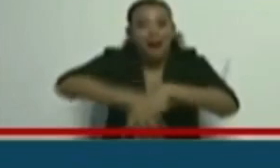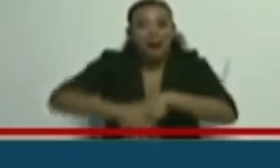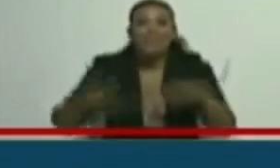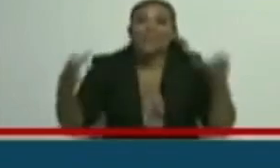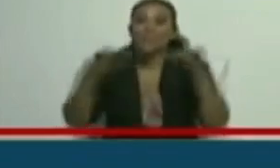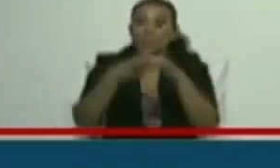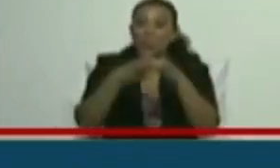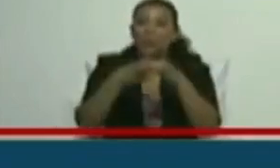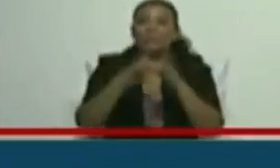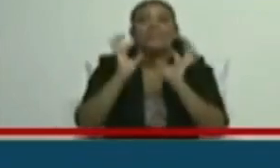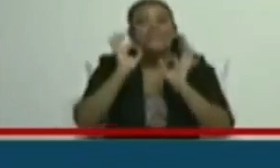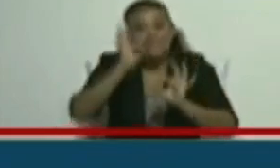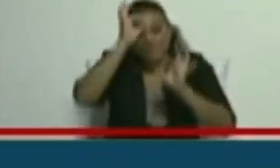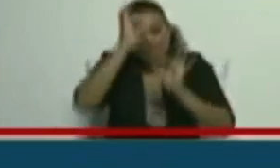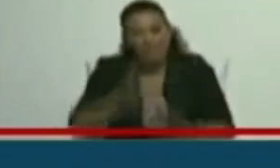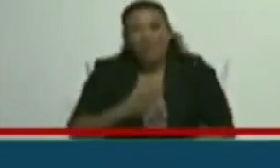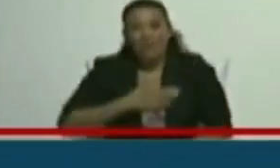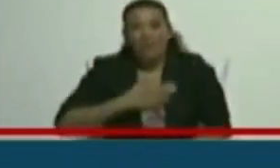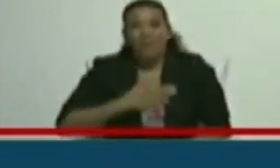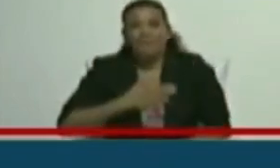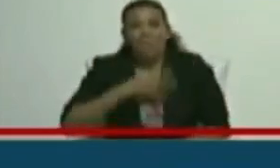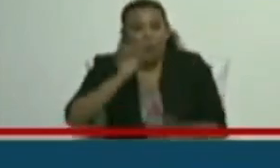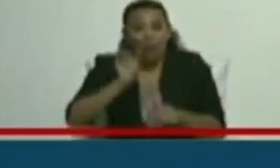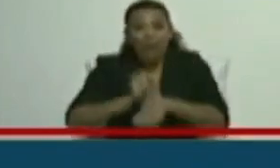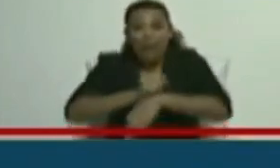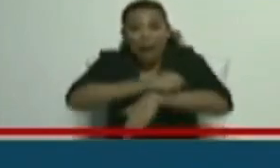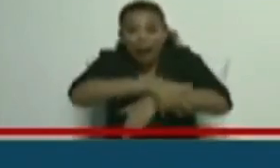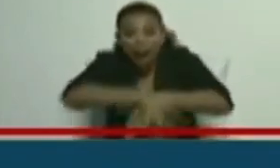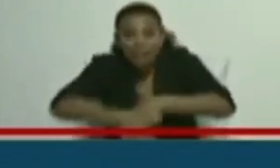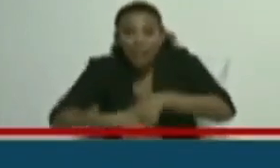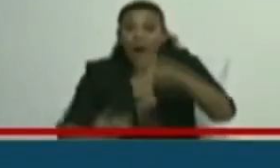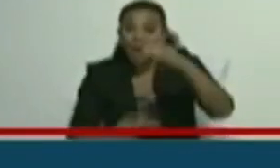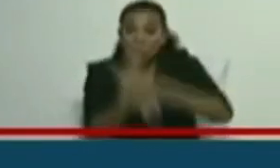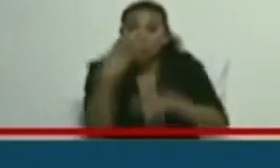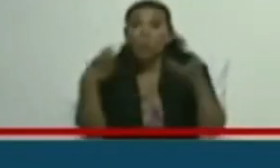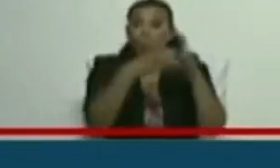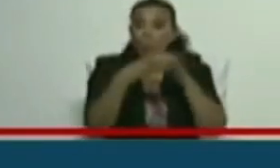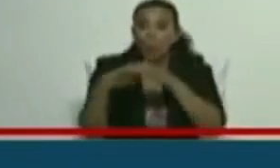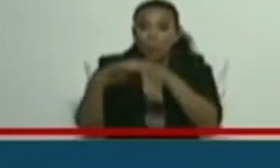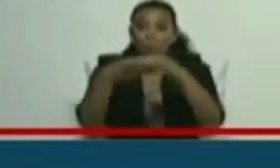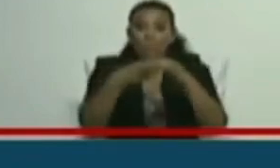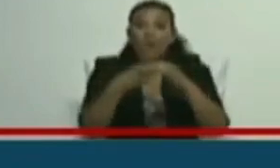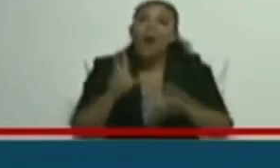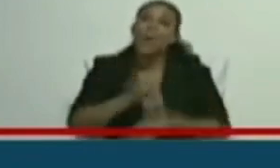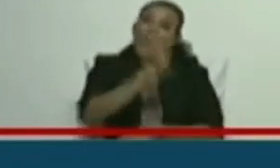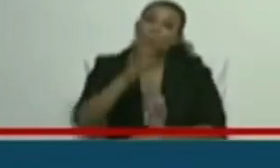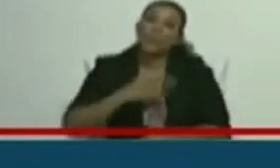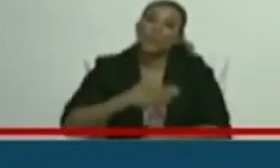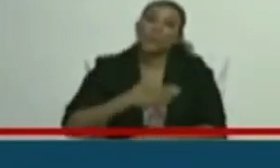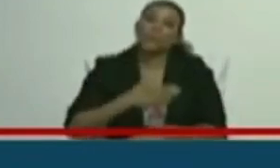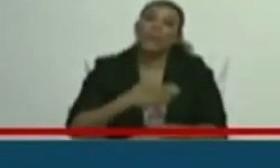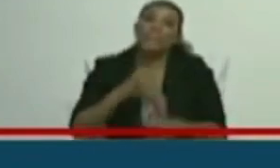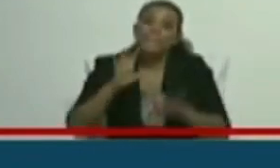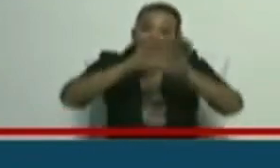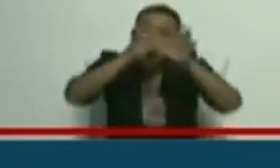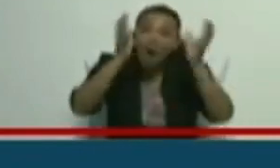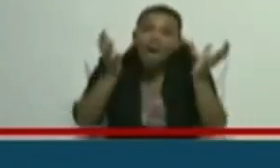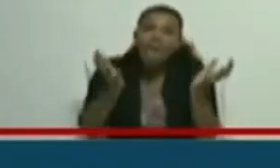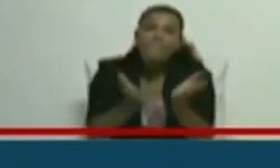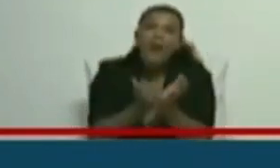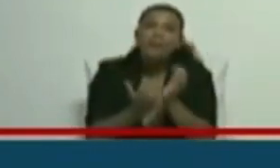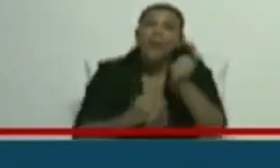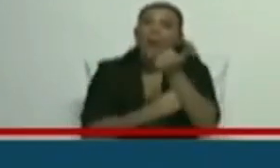being a member of these organizations, and we do believe that the ALBA, it is useful for